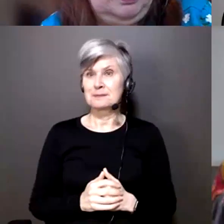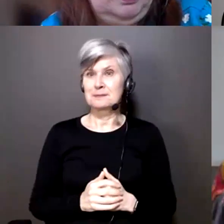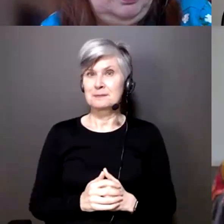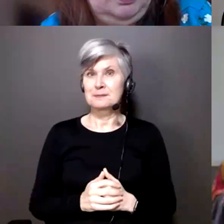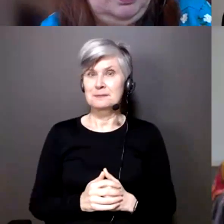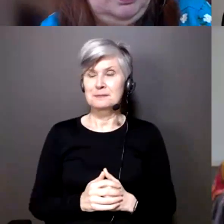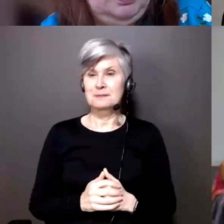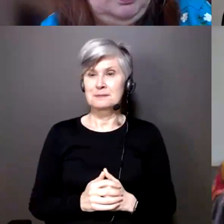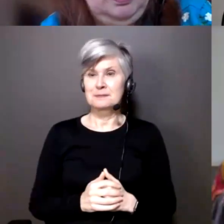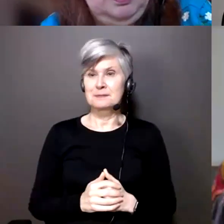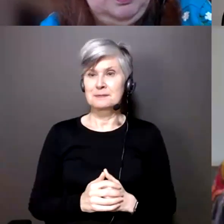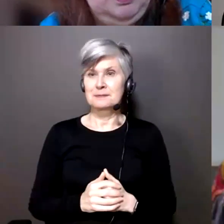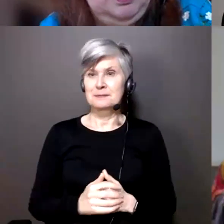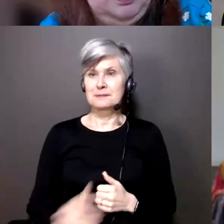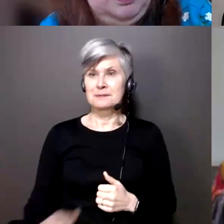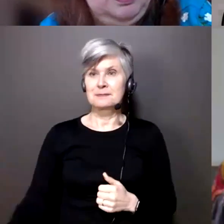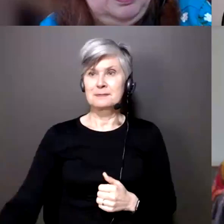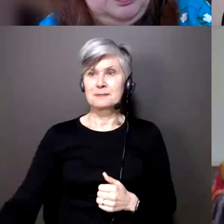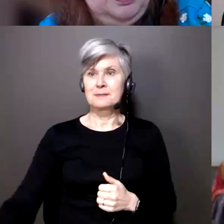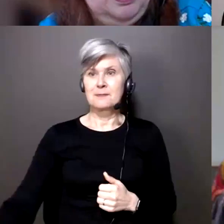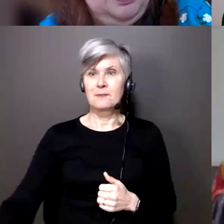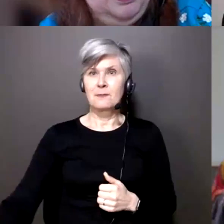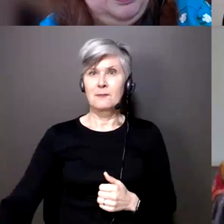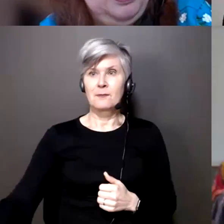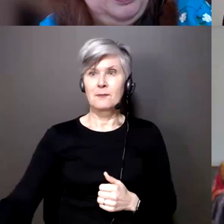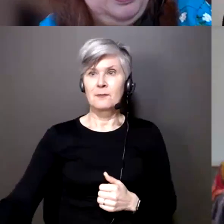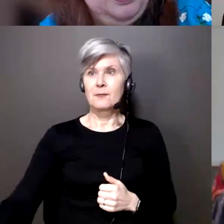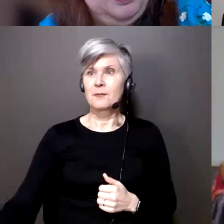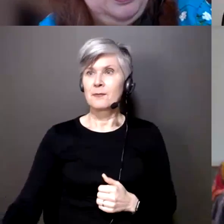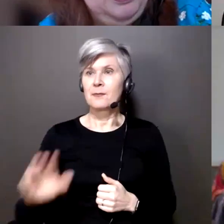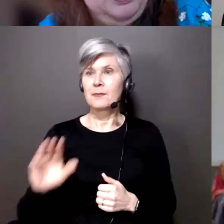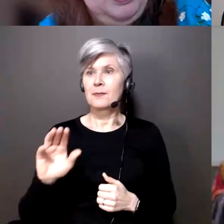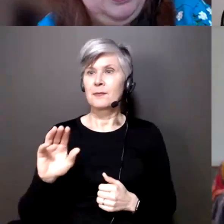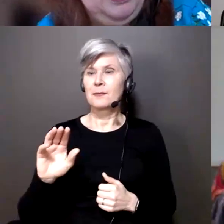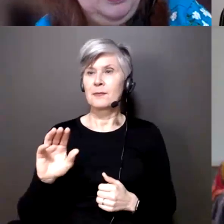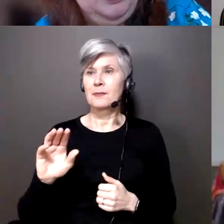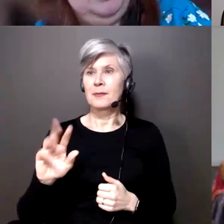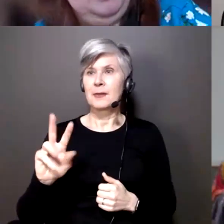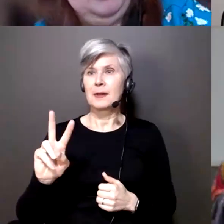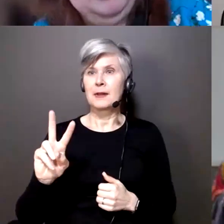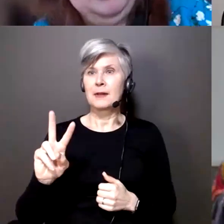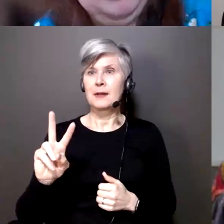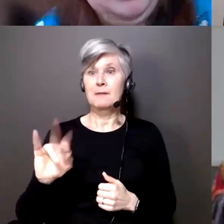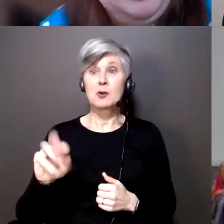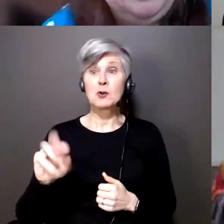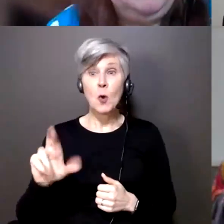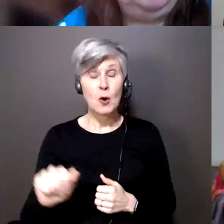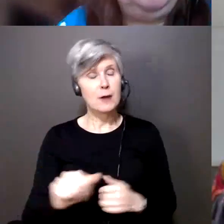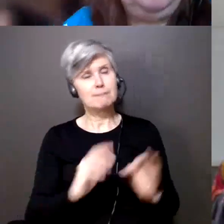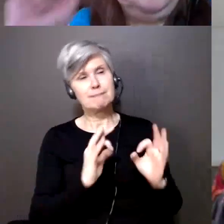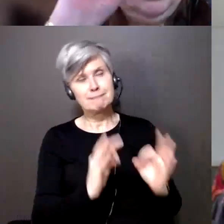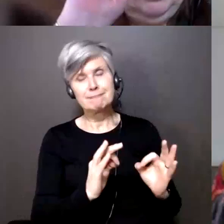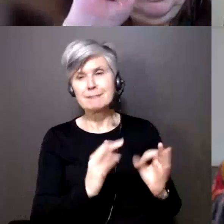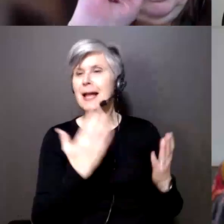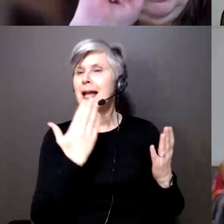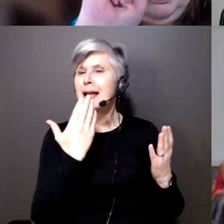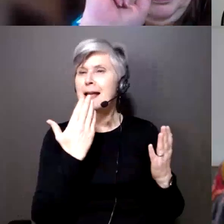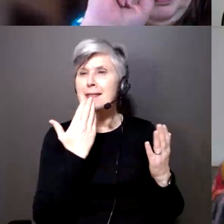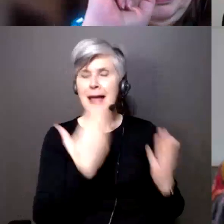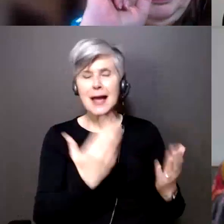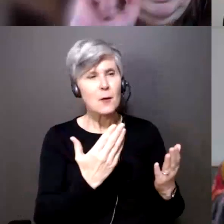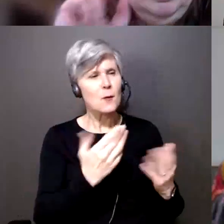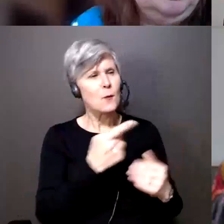Hi, Dana. I was hoping to Thank you for the meeting that you had with me. Last week,